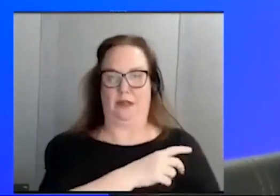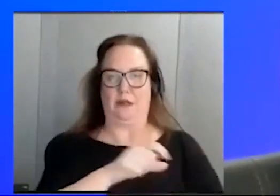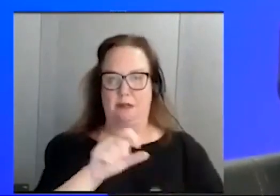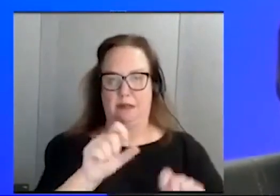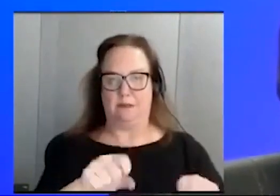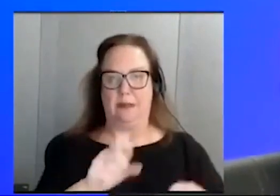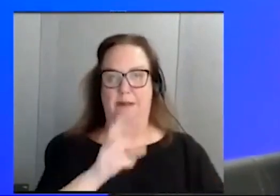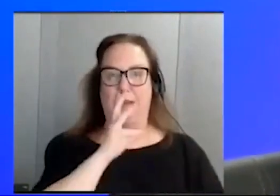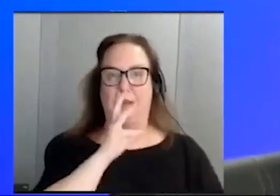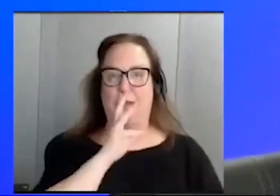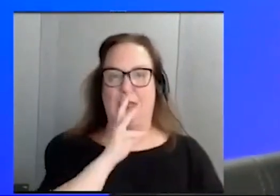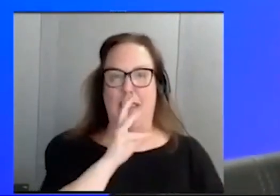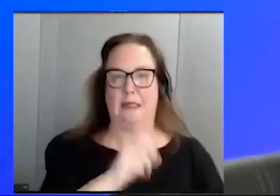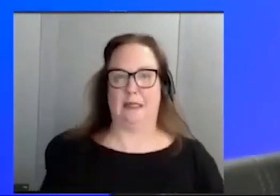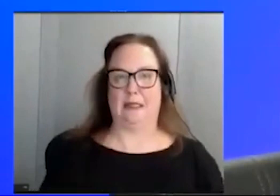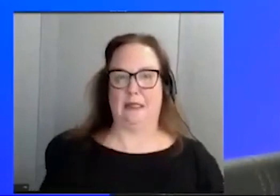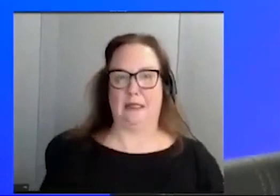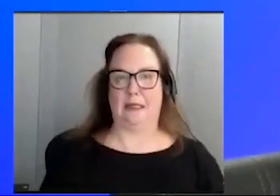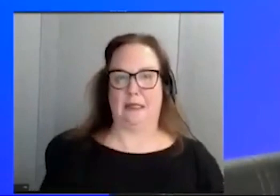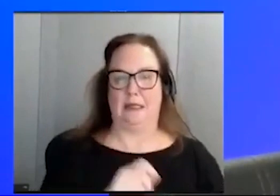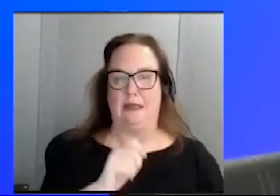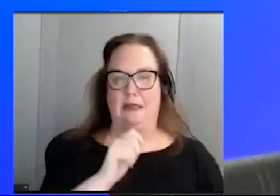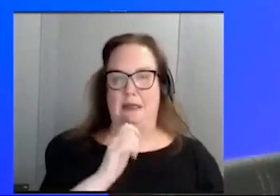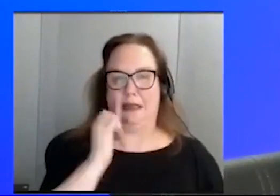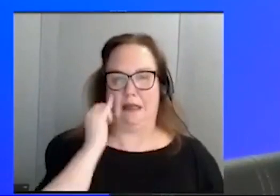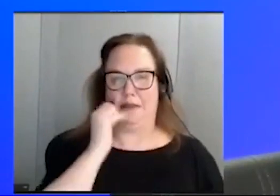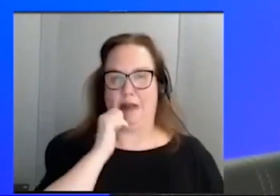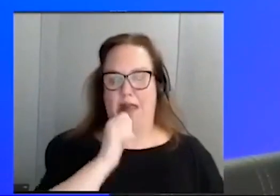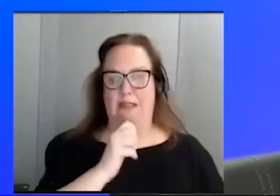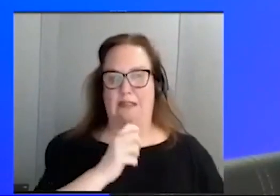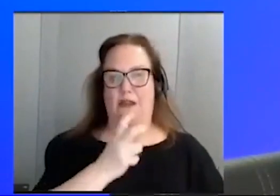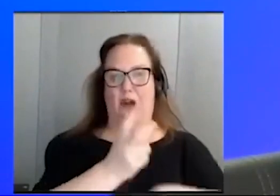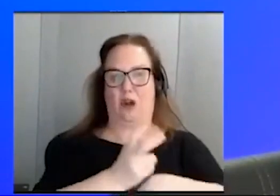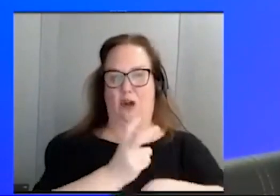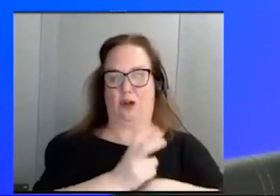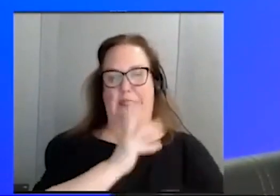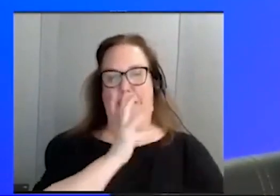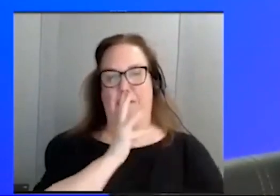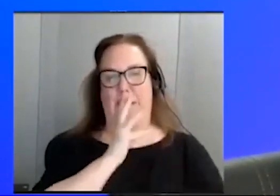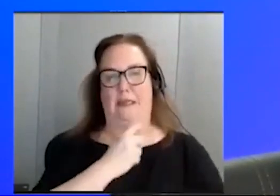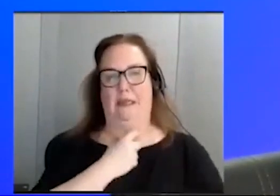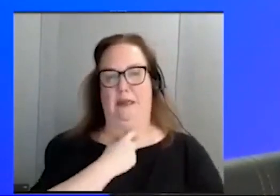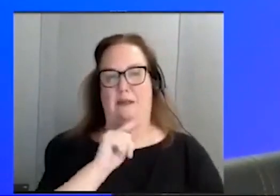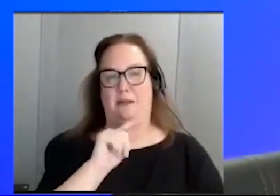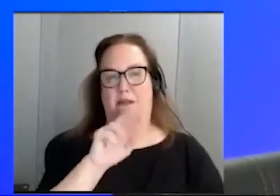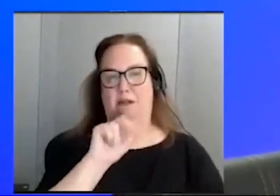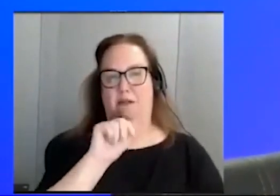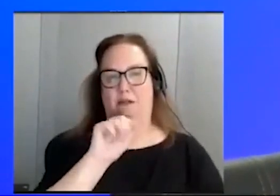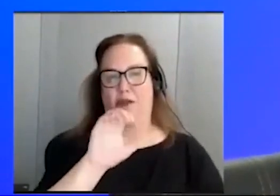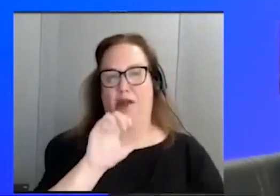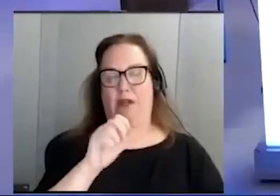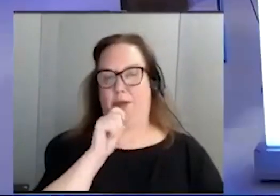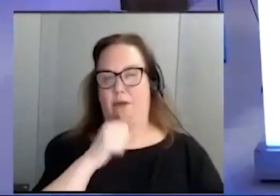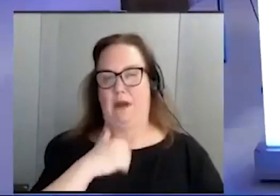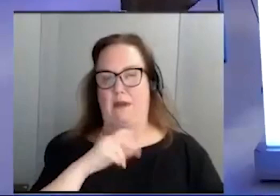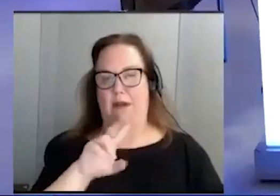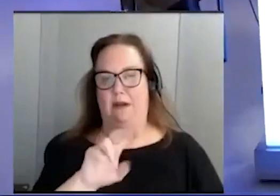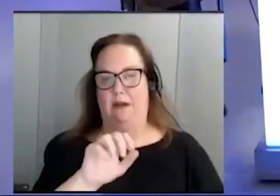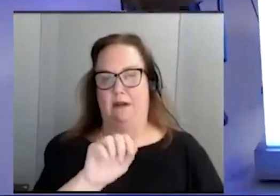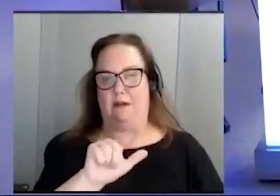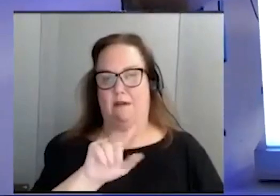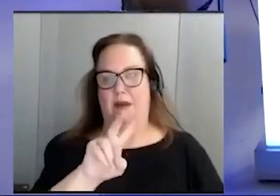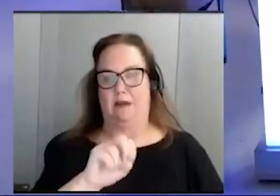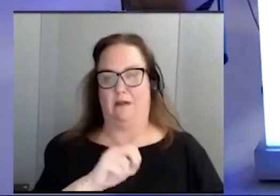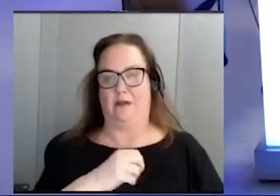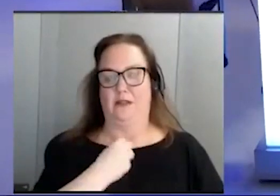speak. Otherwise, it's very hard to speak around a trach if you don't have that particular valve. So you may inhale through the valve,